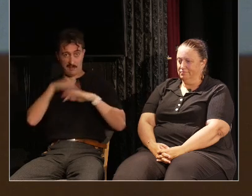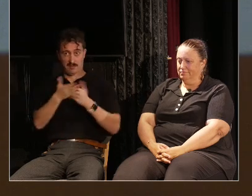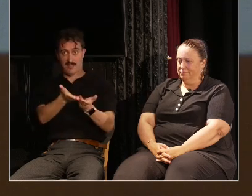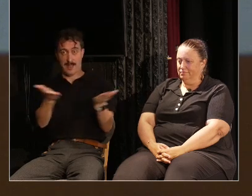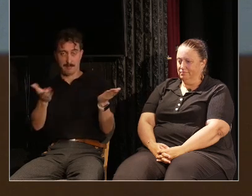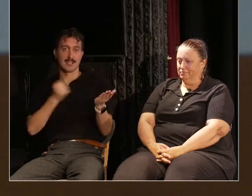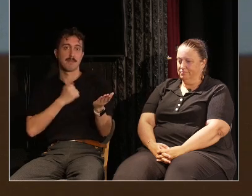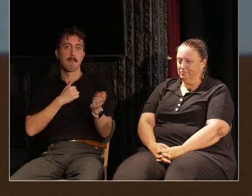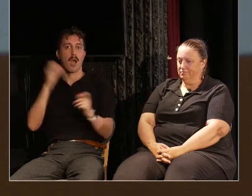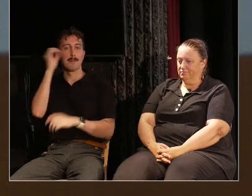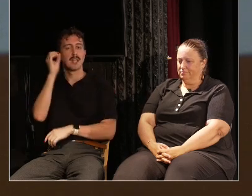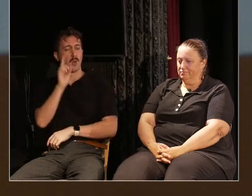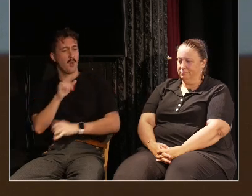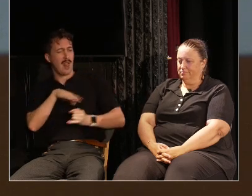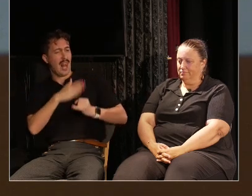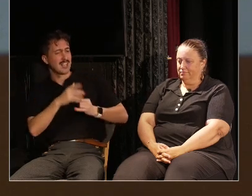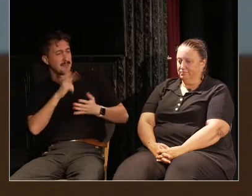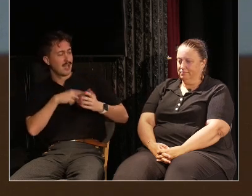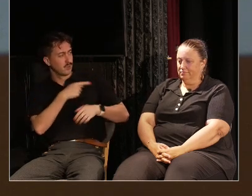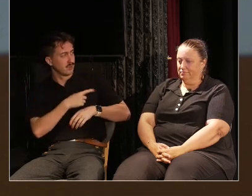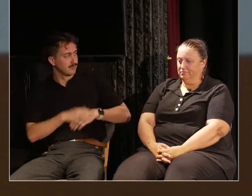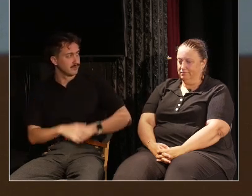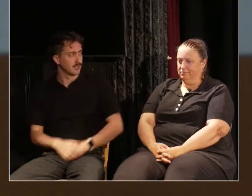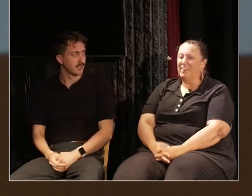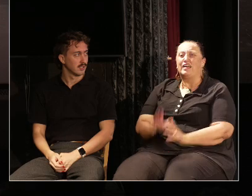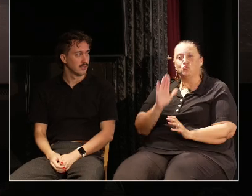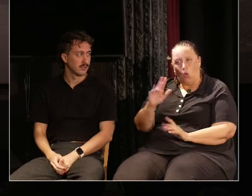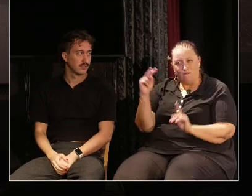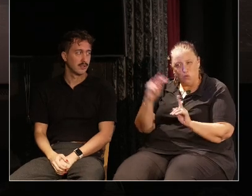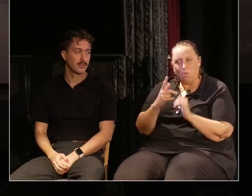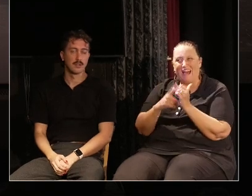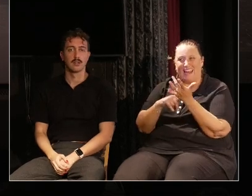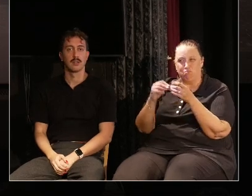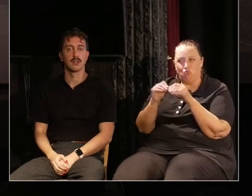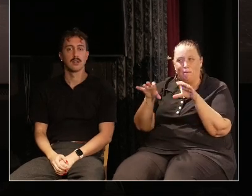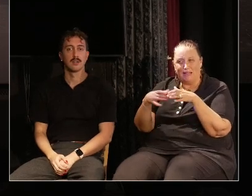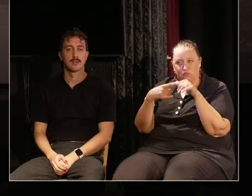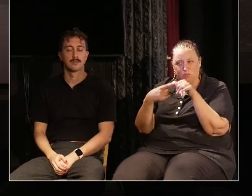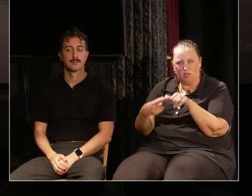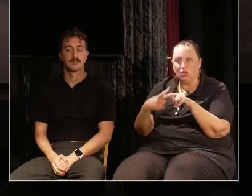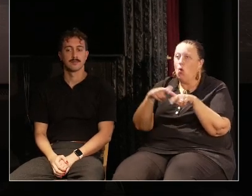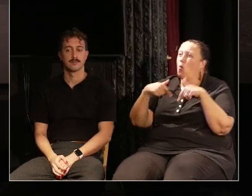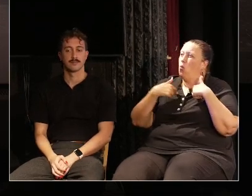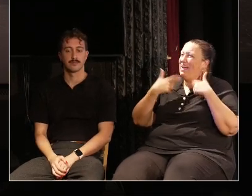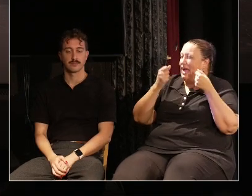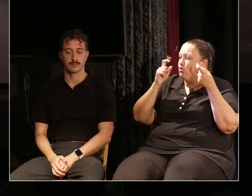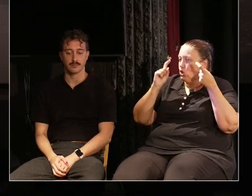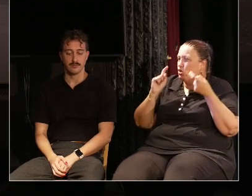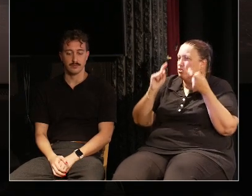my view on that. What's the last part? I mean, that's your view on that, but these are Liberal Party responses. So I guess what we're concerned about is,